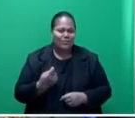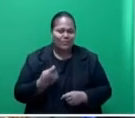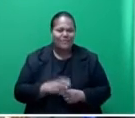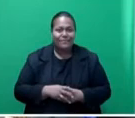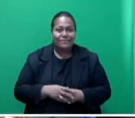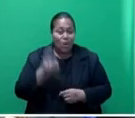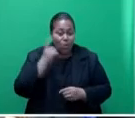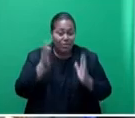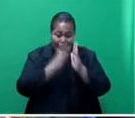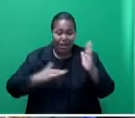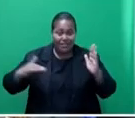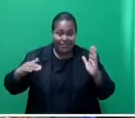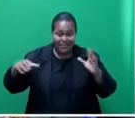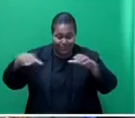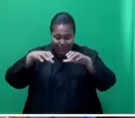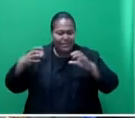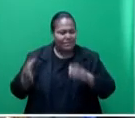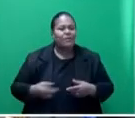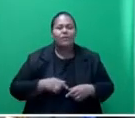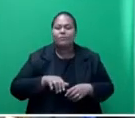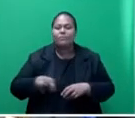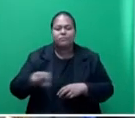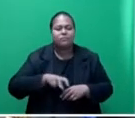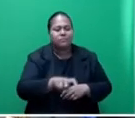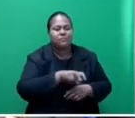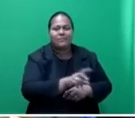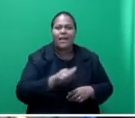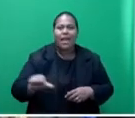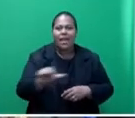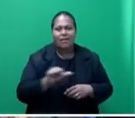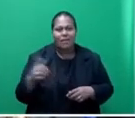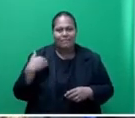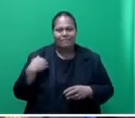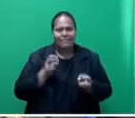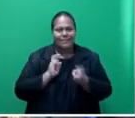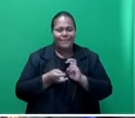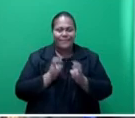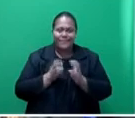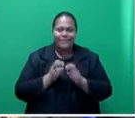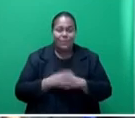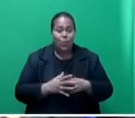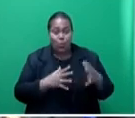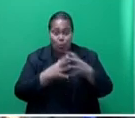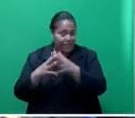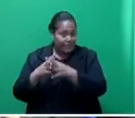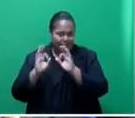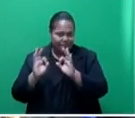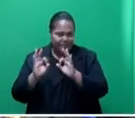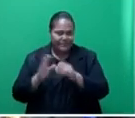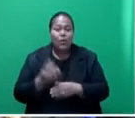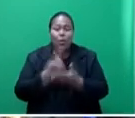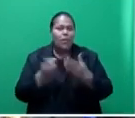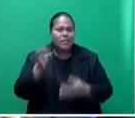have been deployed to service affected areas. The Western Division water systems have been fully restored except for the